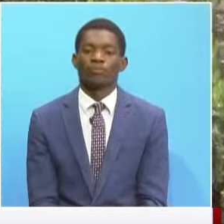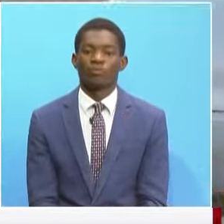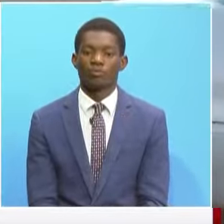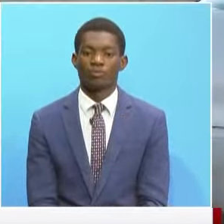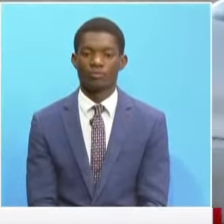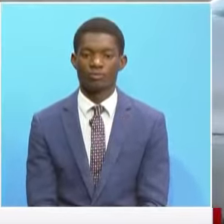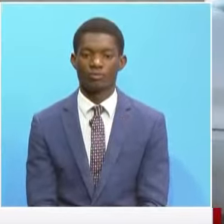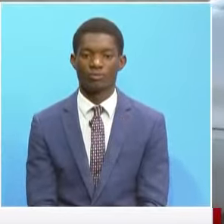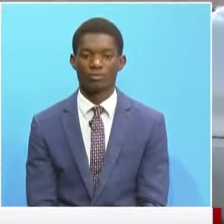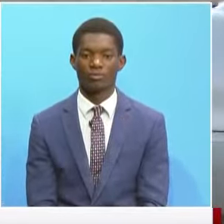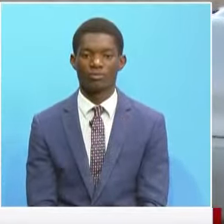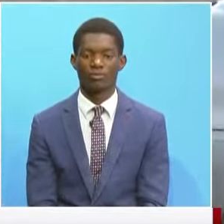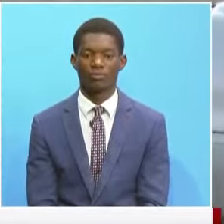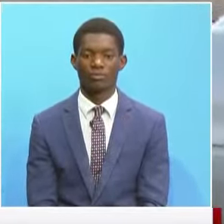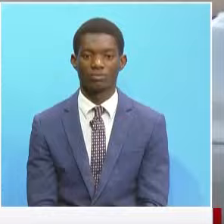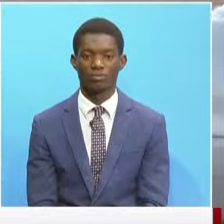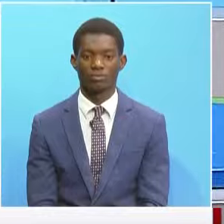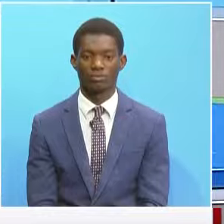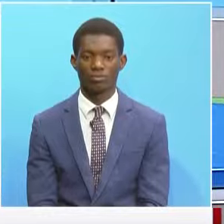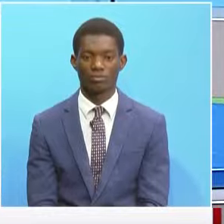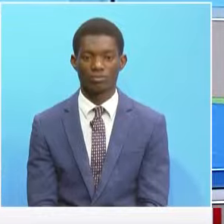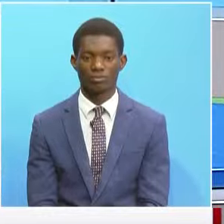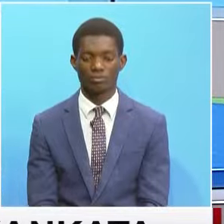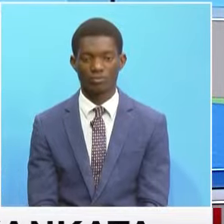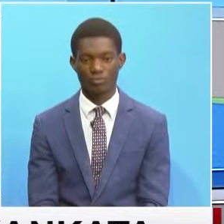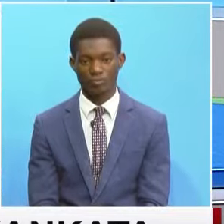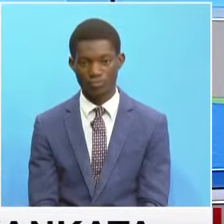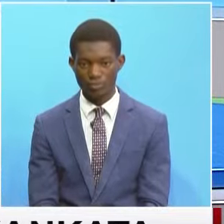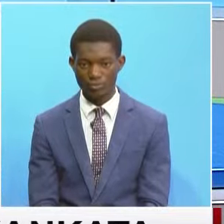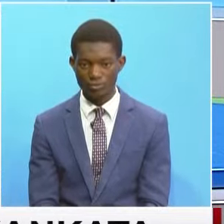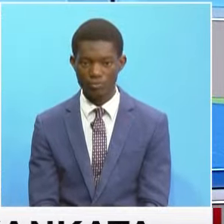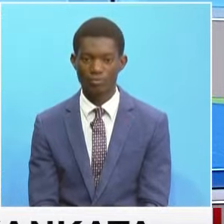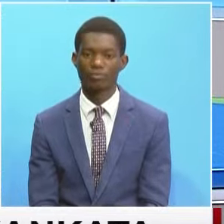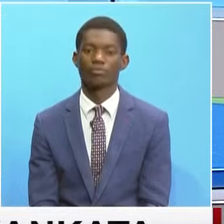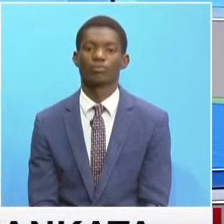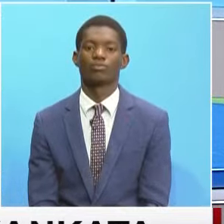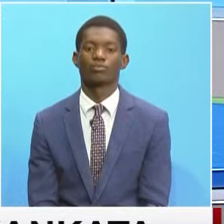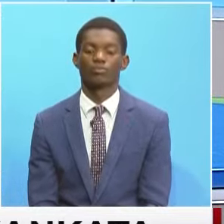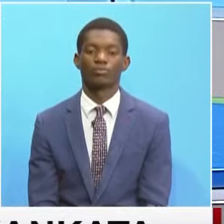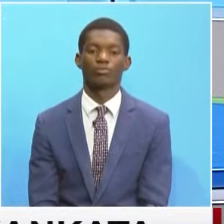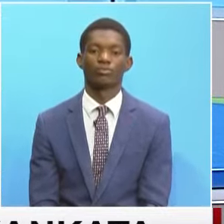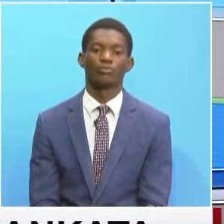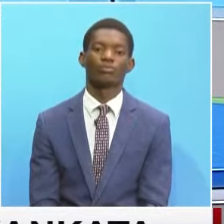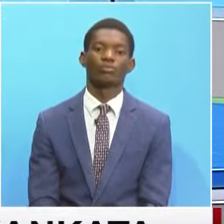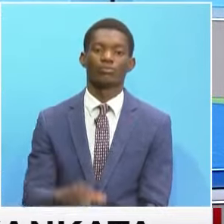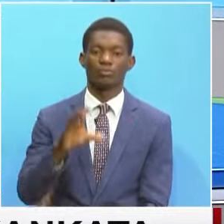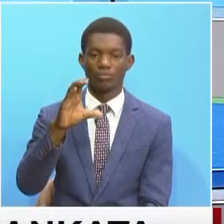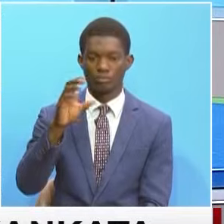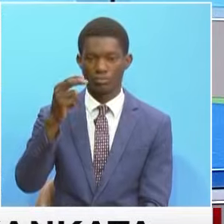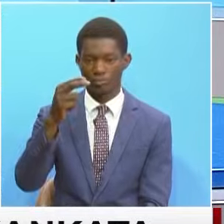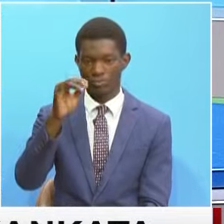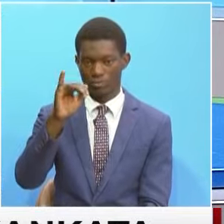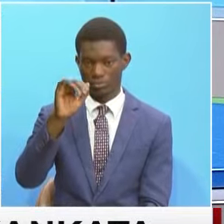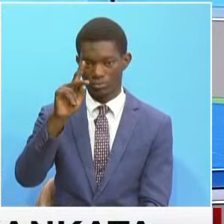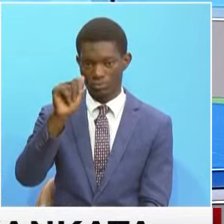in Senanga District, Western Province. And our Chikankata Member of Parliament, Jacqueline Sambao,